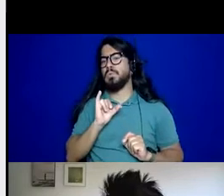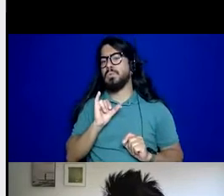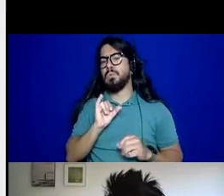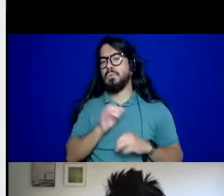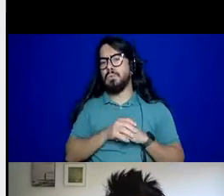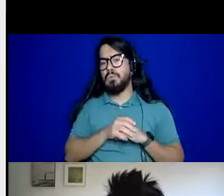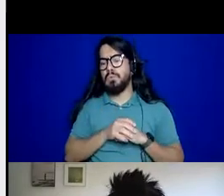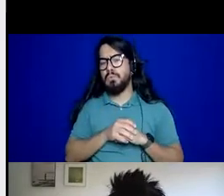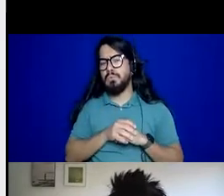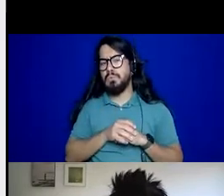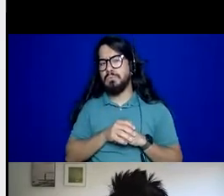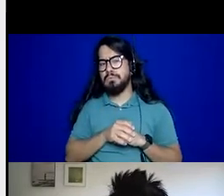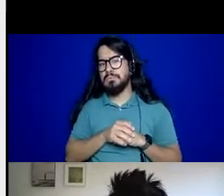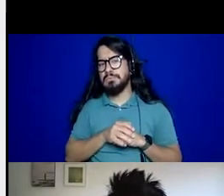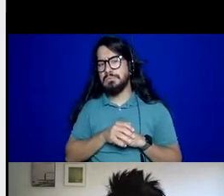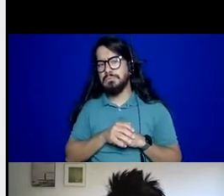Mm-hmm. Yeah,